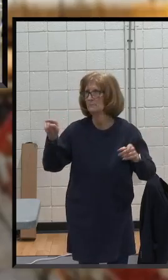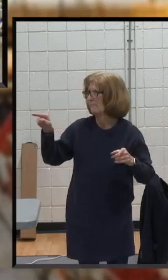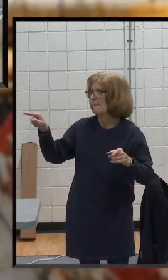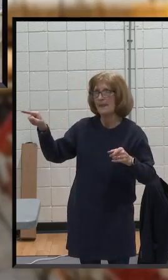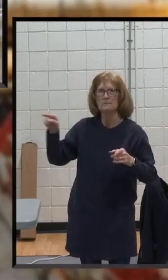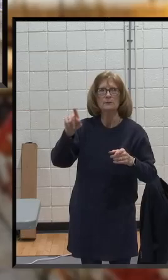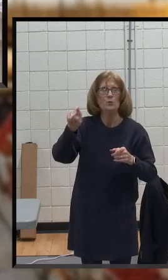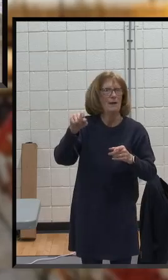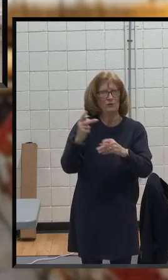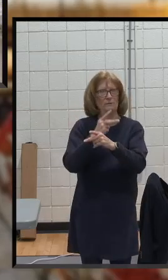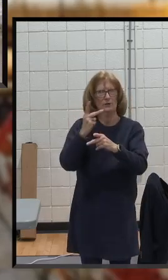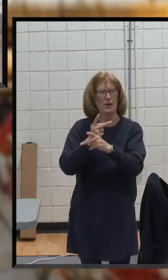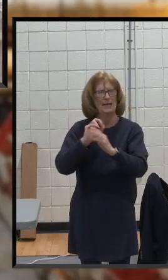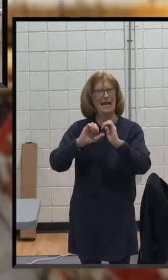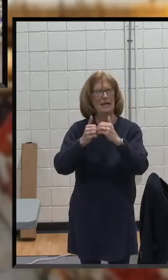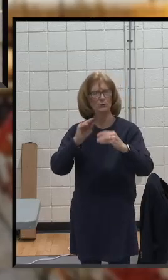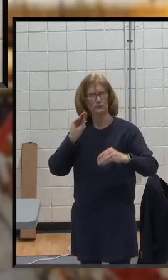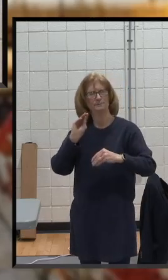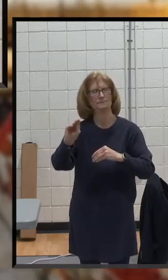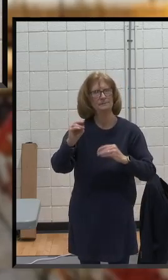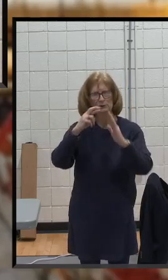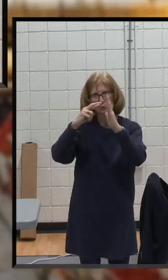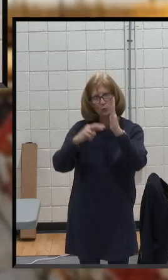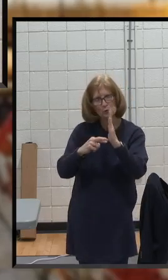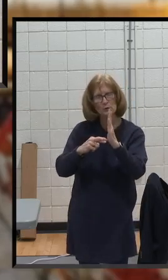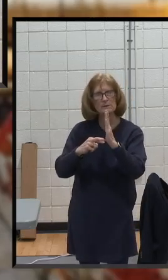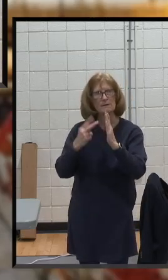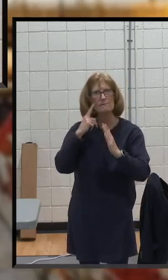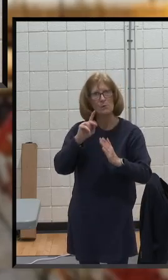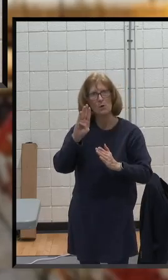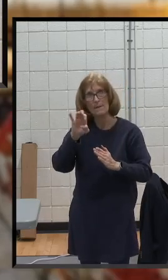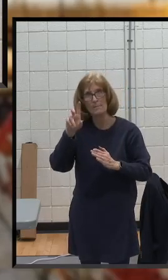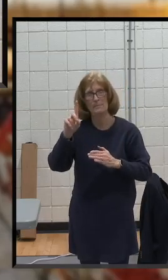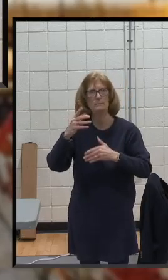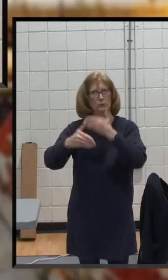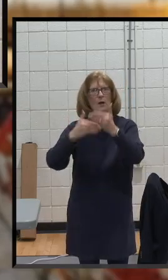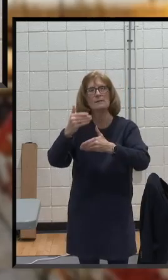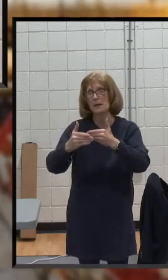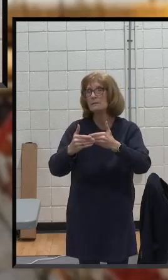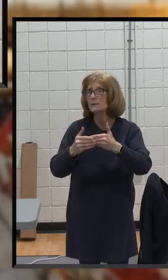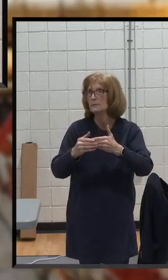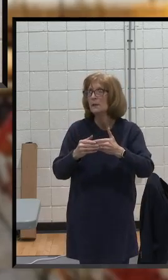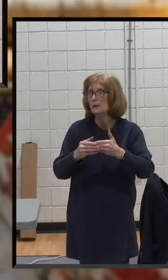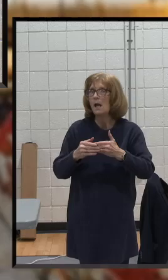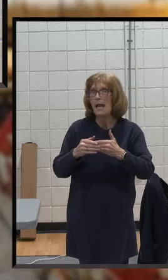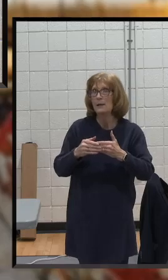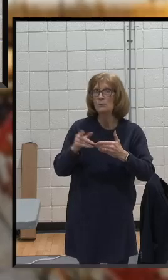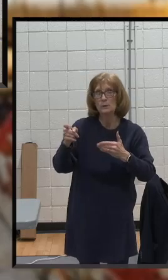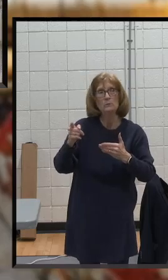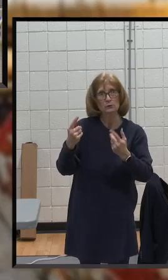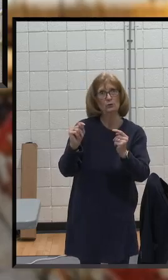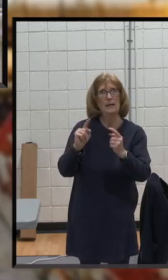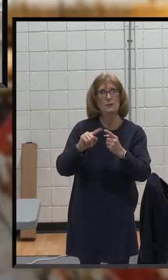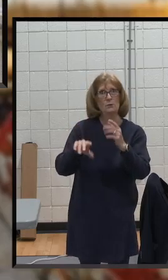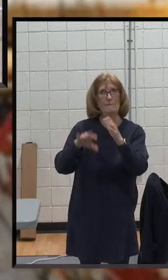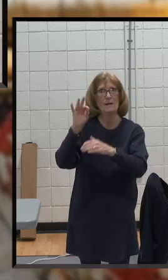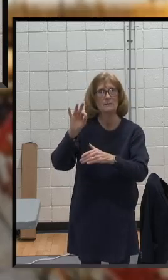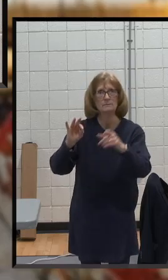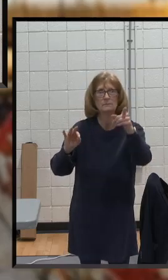Yeah, and like Zach said, I think we'll be looking into ways that we can involve the community.